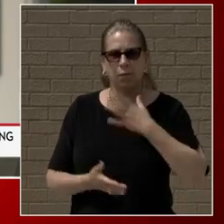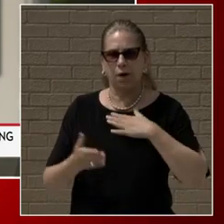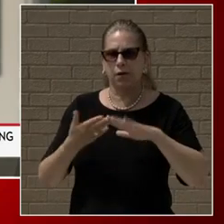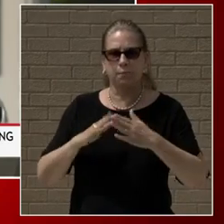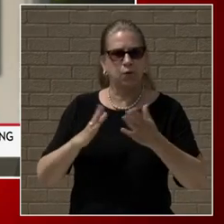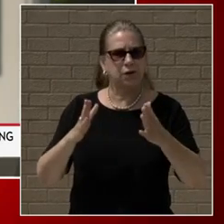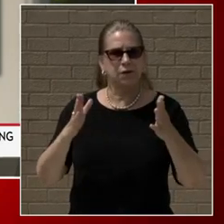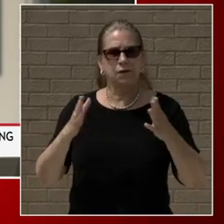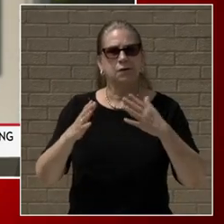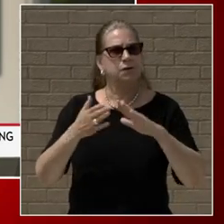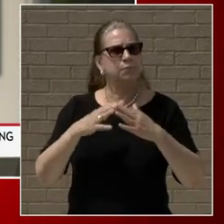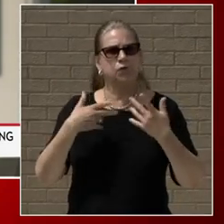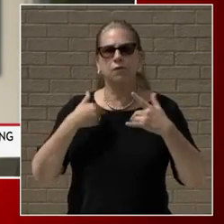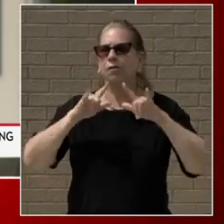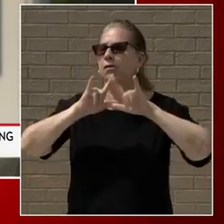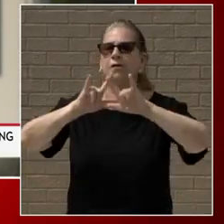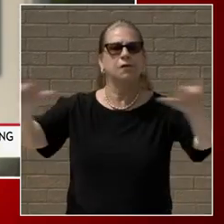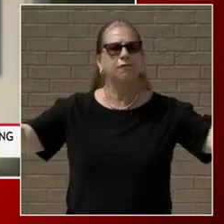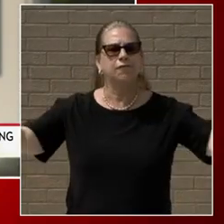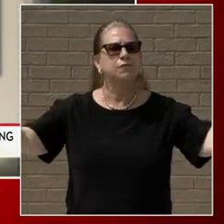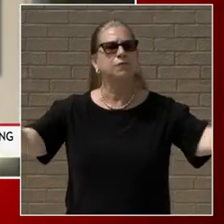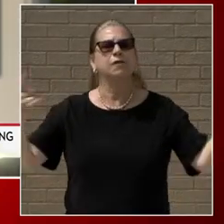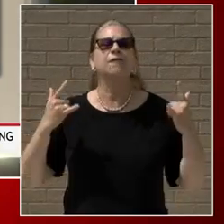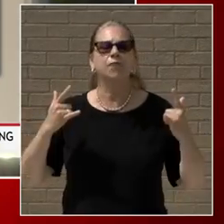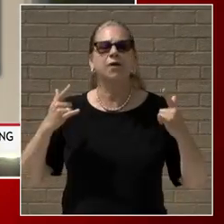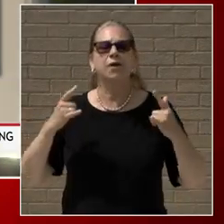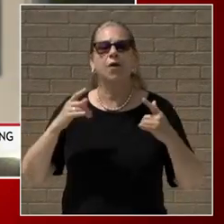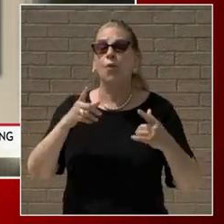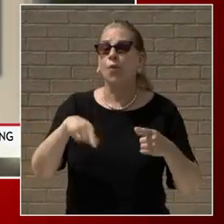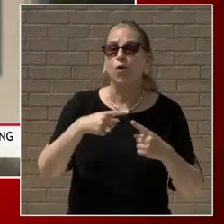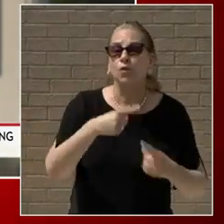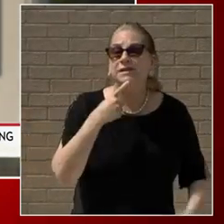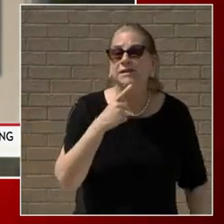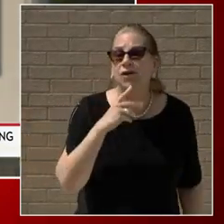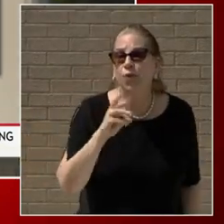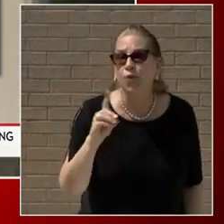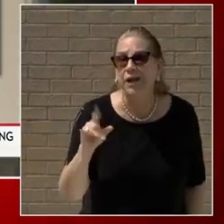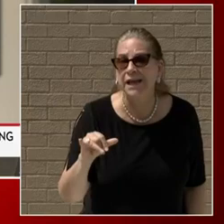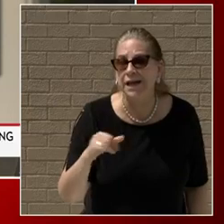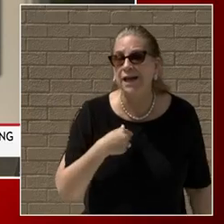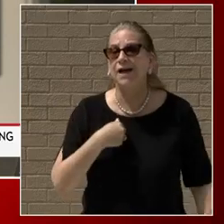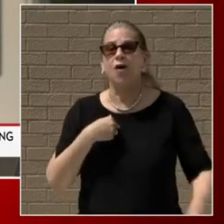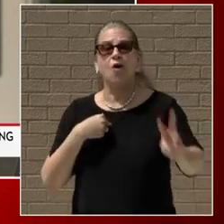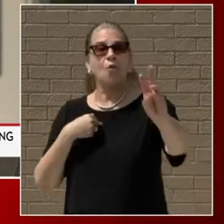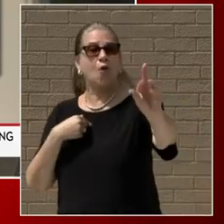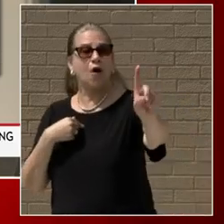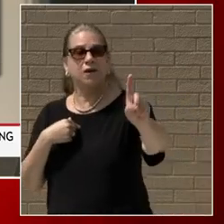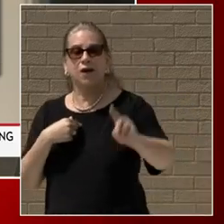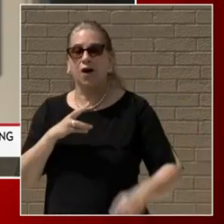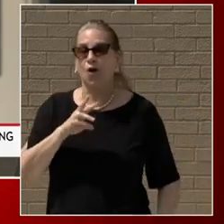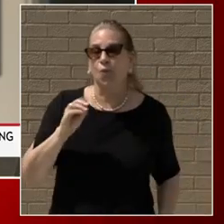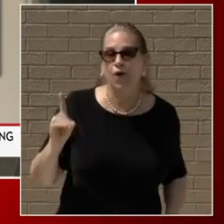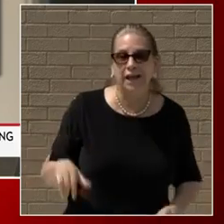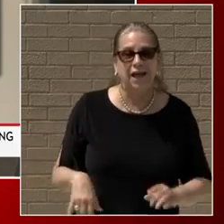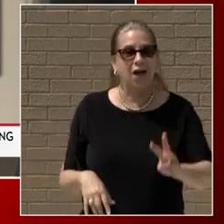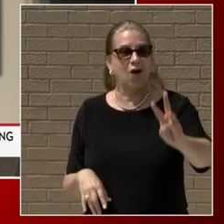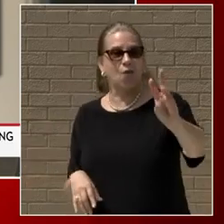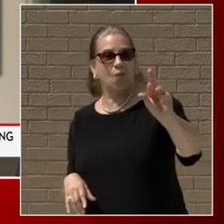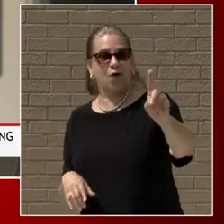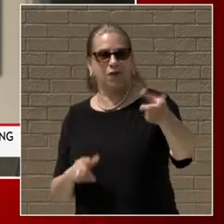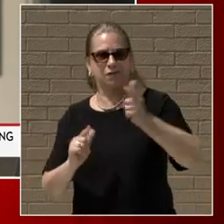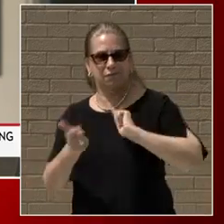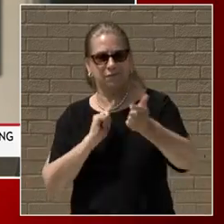me back. When I say Woody, you say Ward. Woody. Ward. Woody. Ward. To the Woody Ward family, thank you for sharing